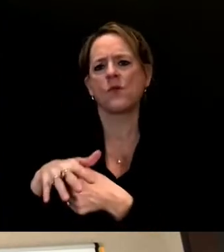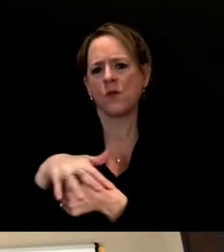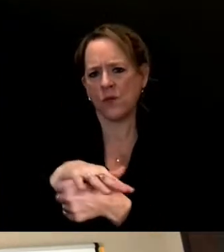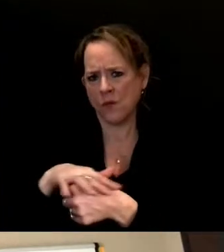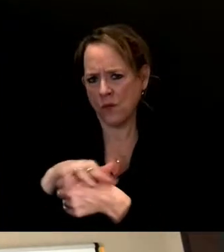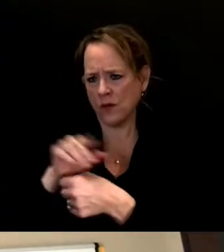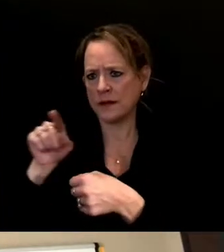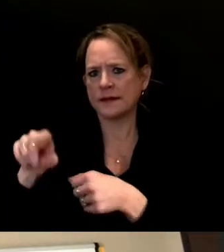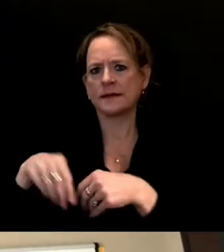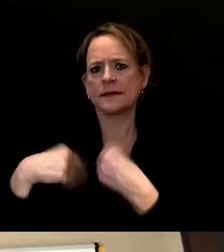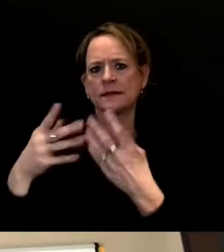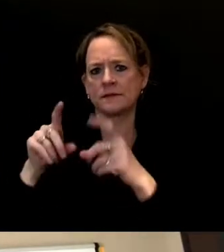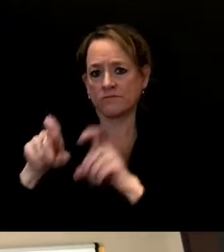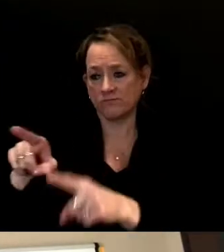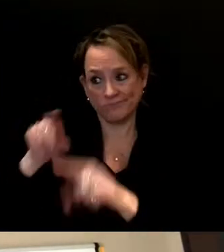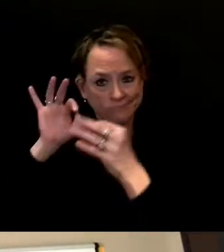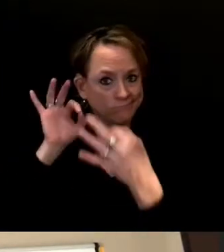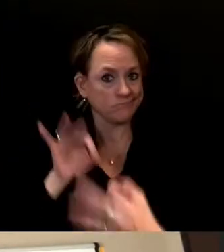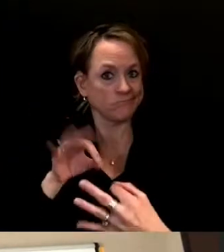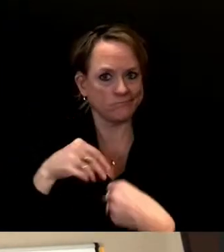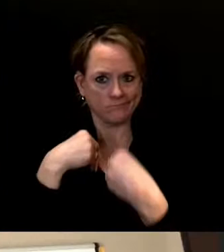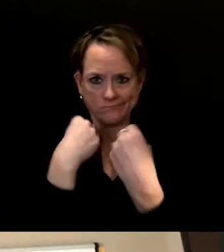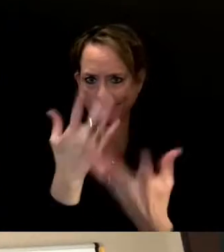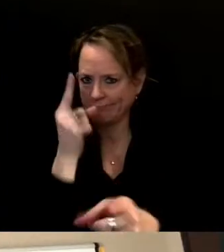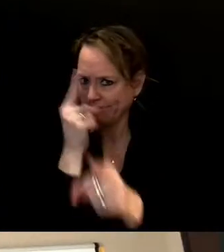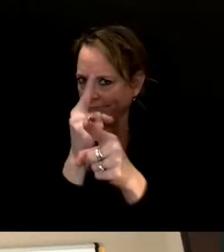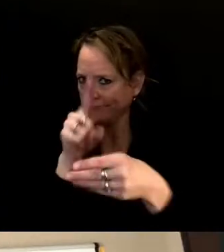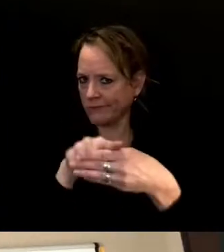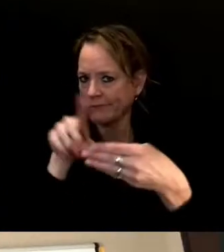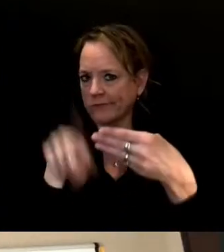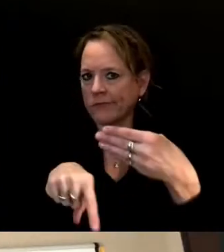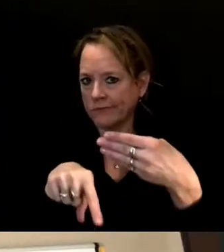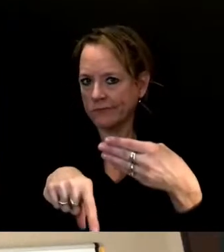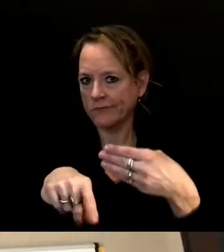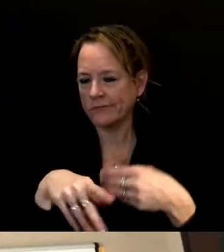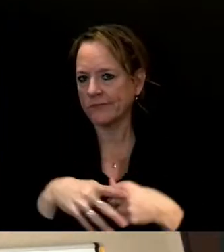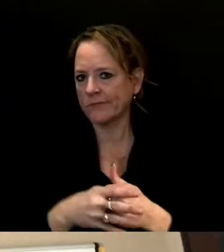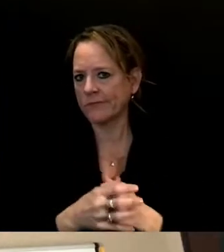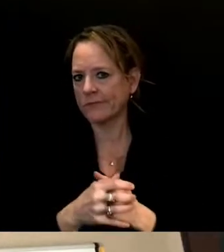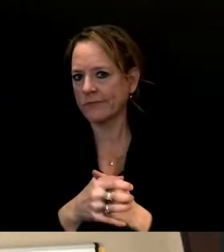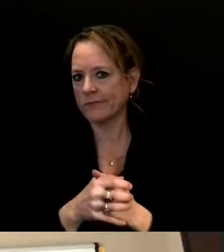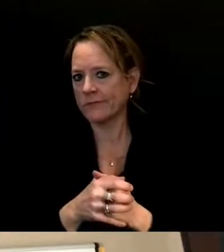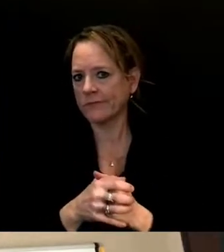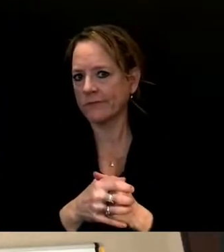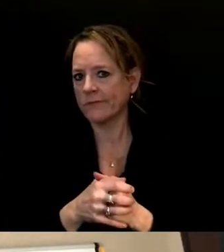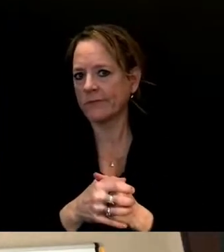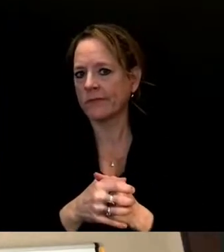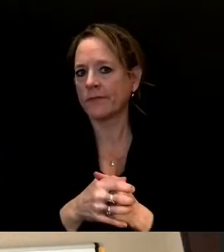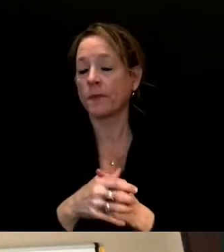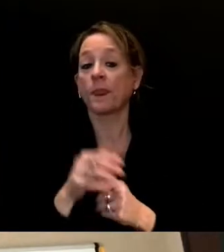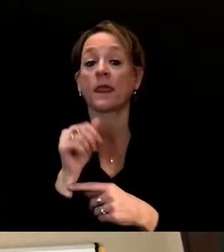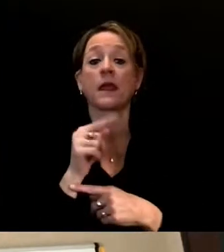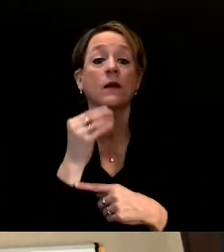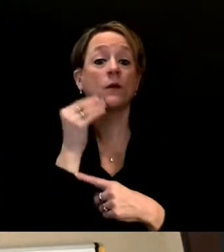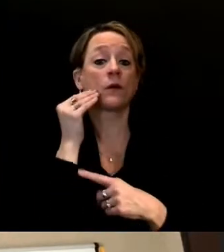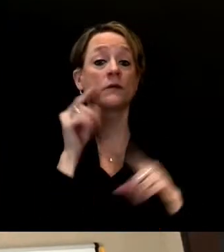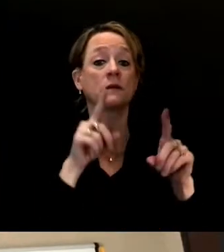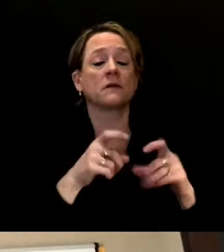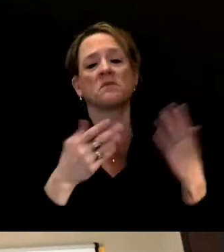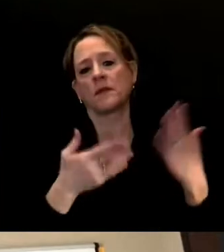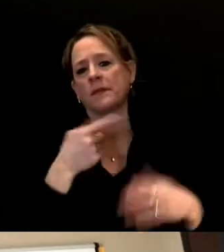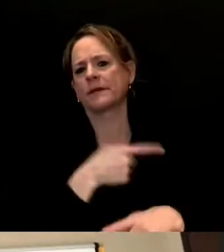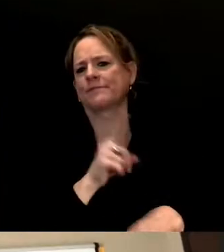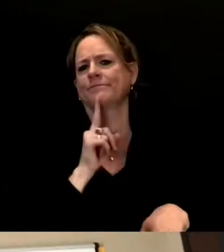it's a little more controlled setting to do it that way, and that's why we've really strived to have